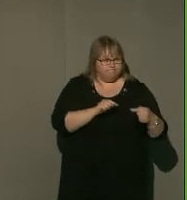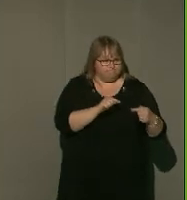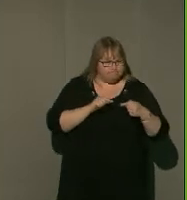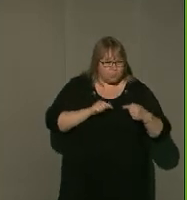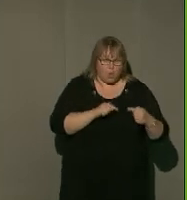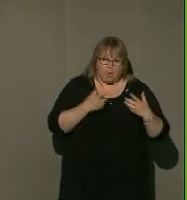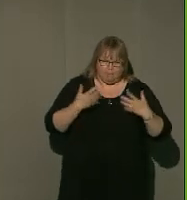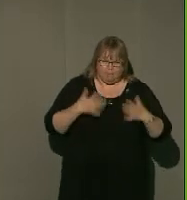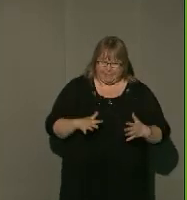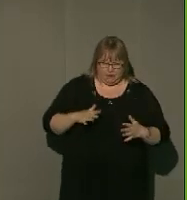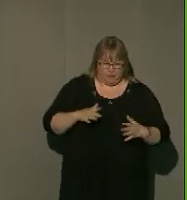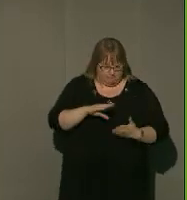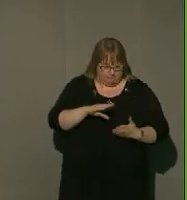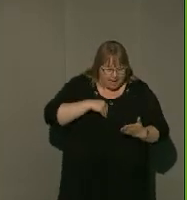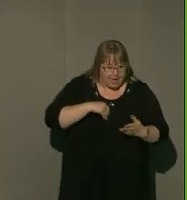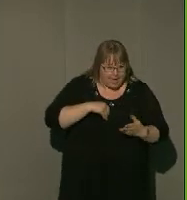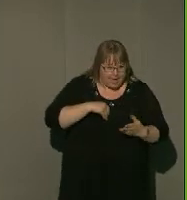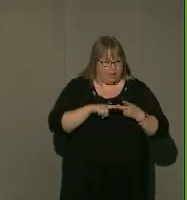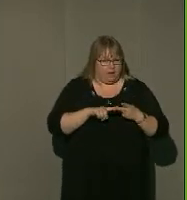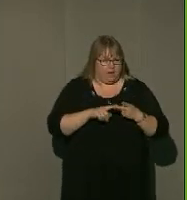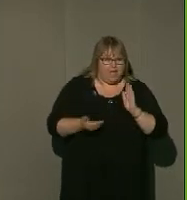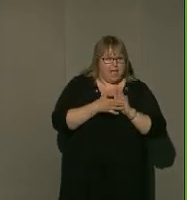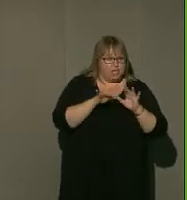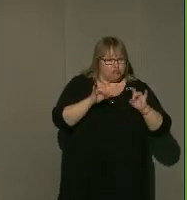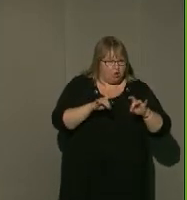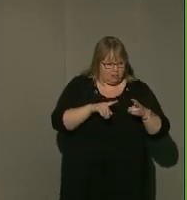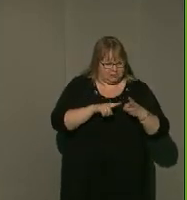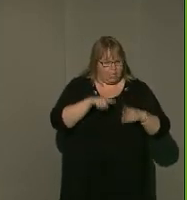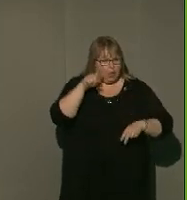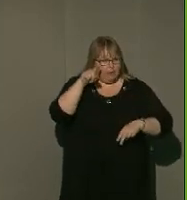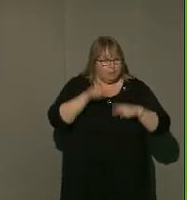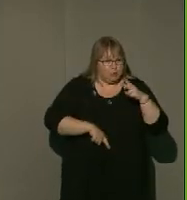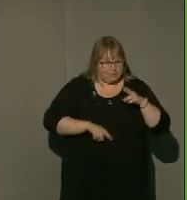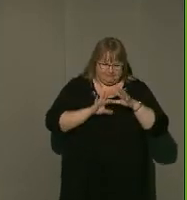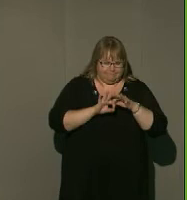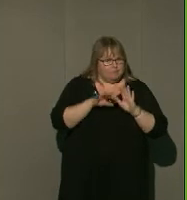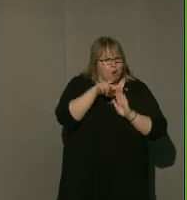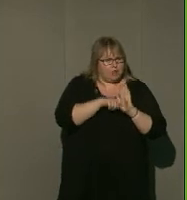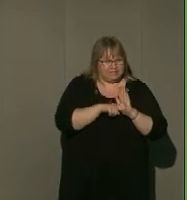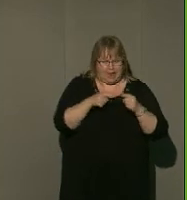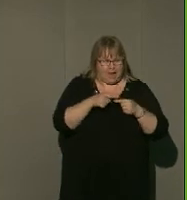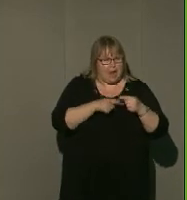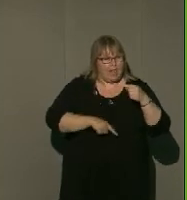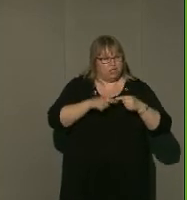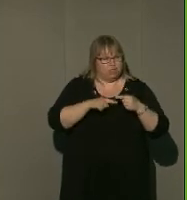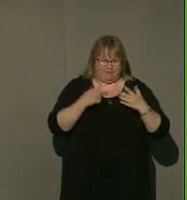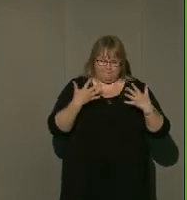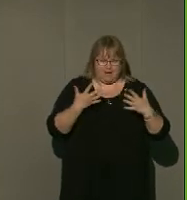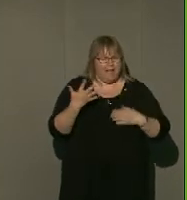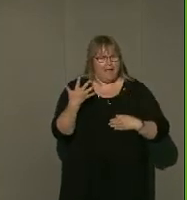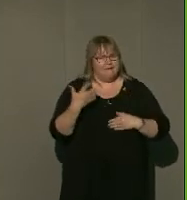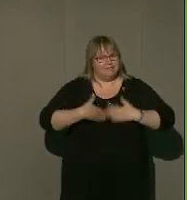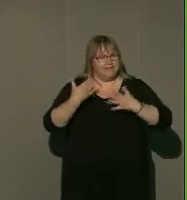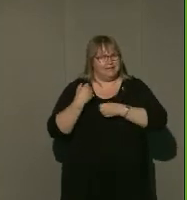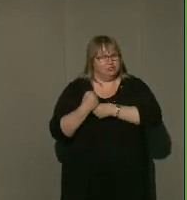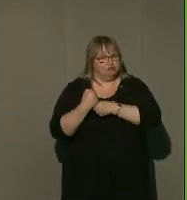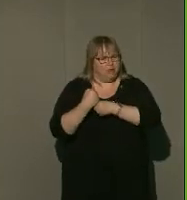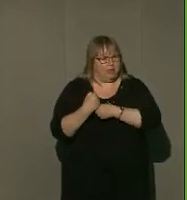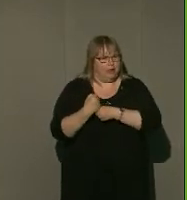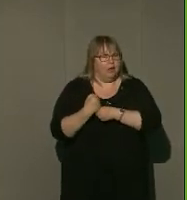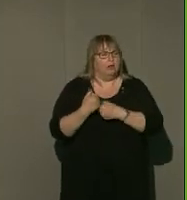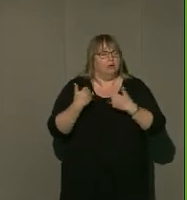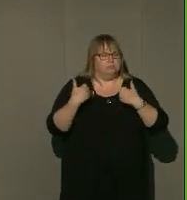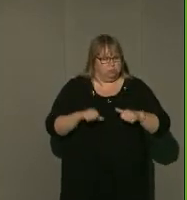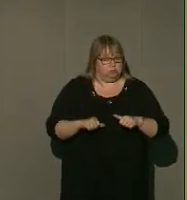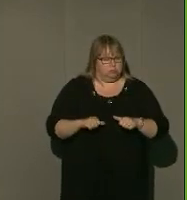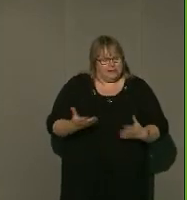extra holiday, the removal of punitive observation policy, and last year, after 5 days of strike action, achieved a sector-leading pay